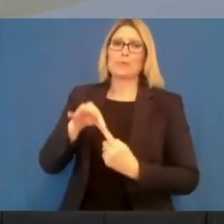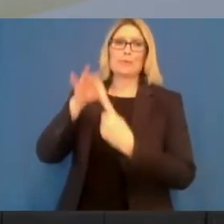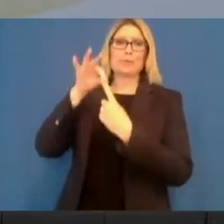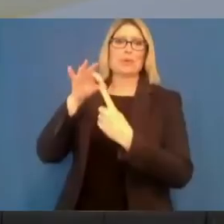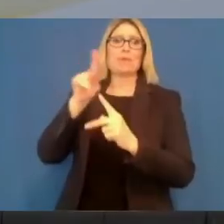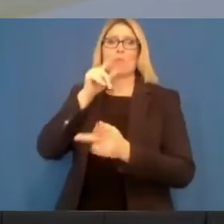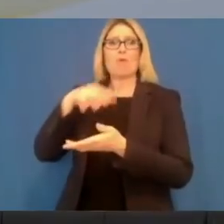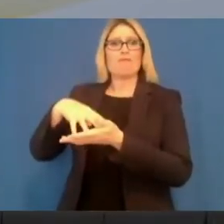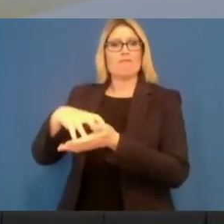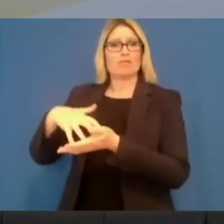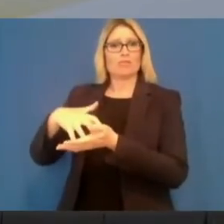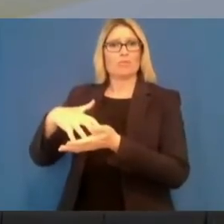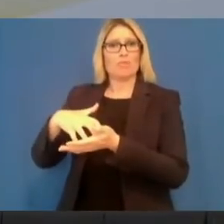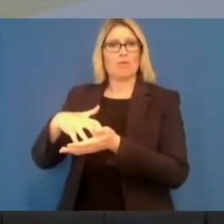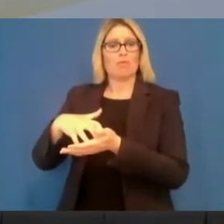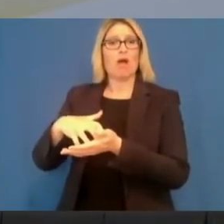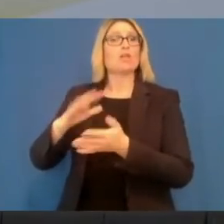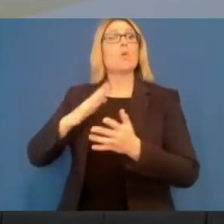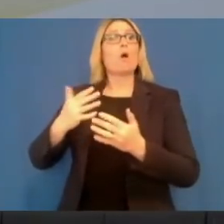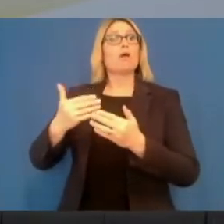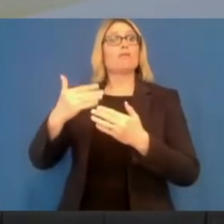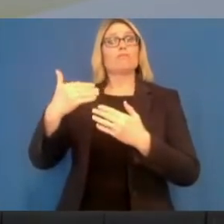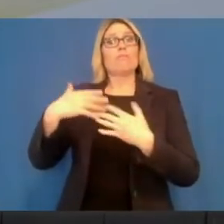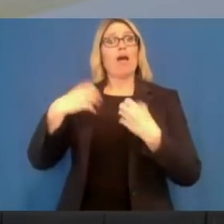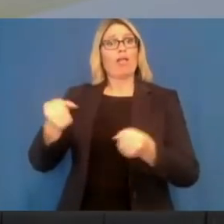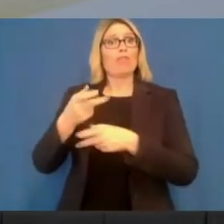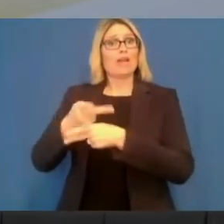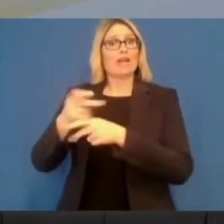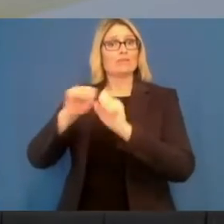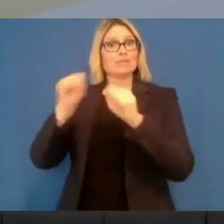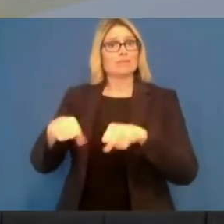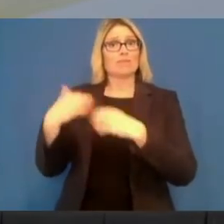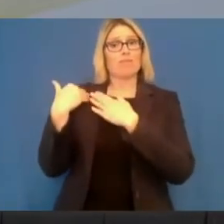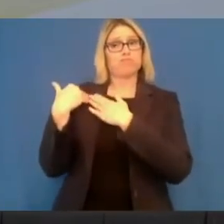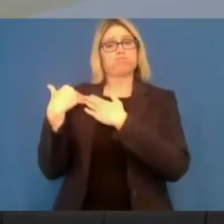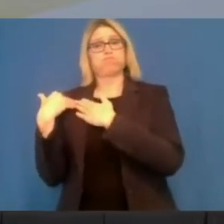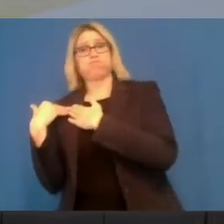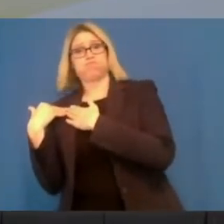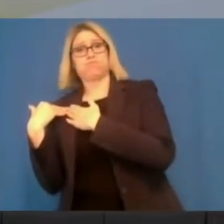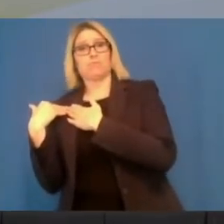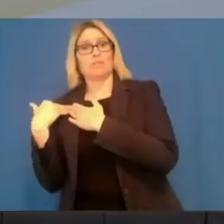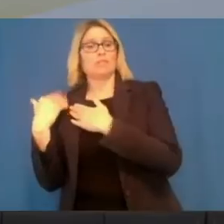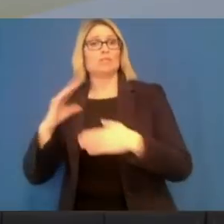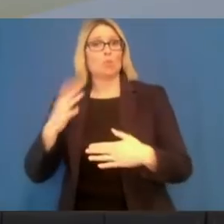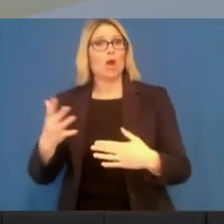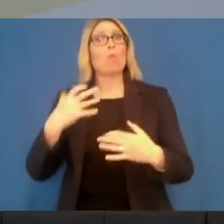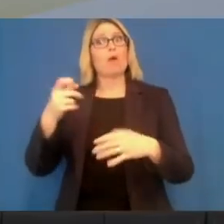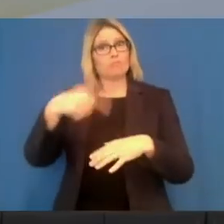avoid overwhelming our healthcare system while ensuring the entire province functions safely.